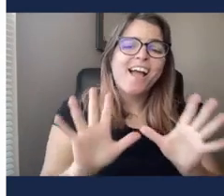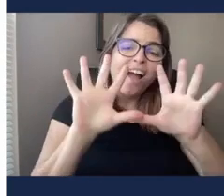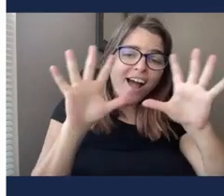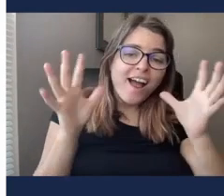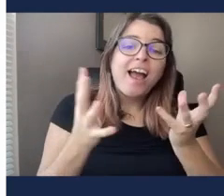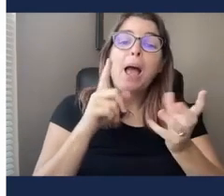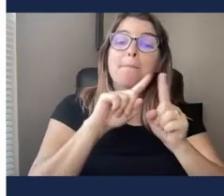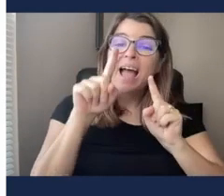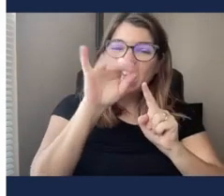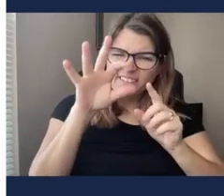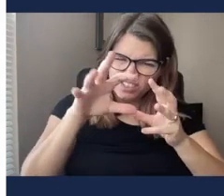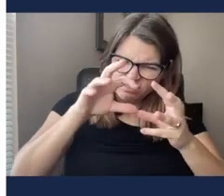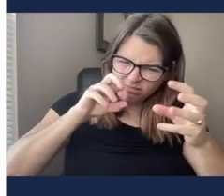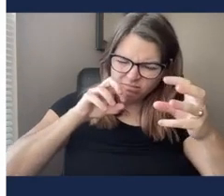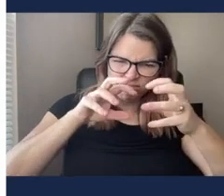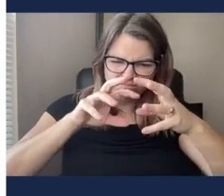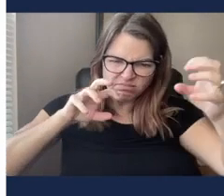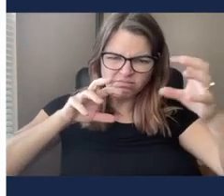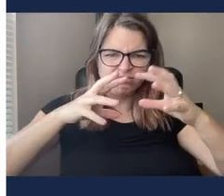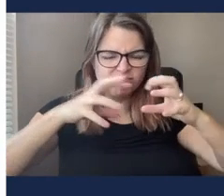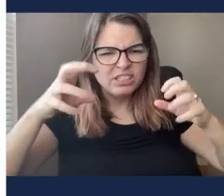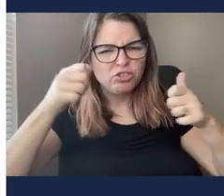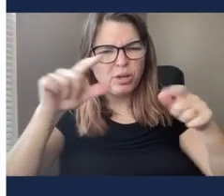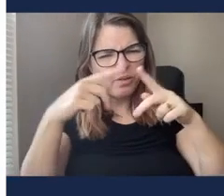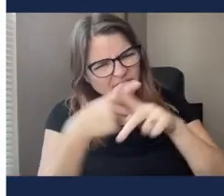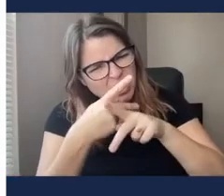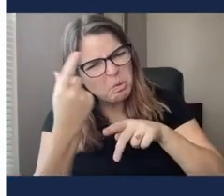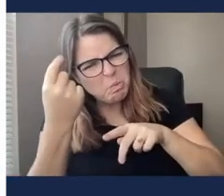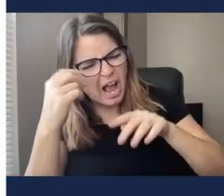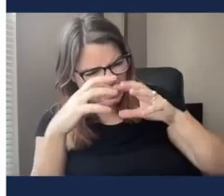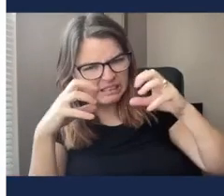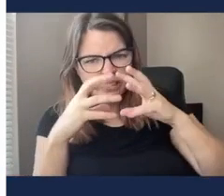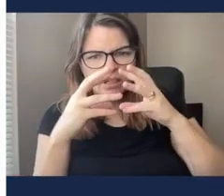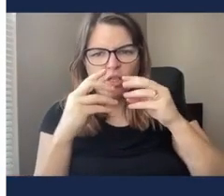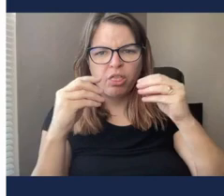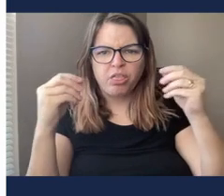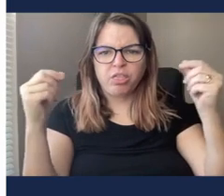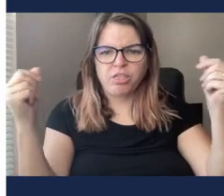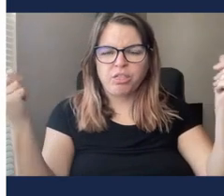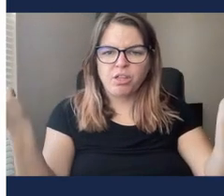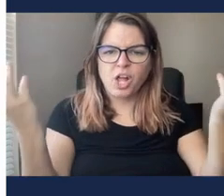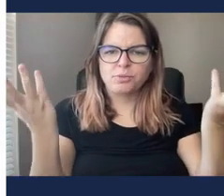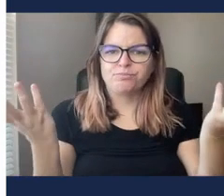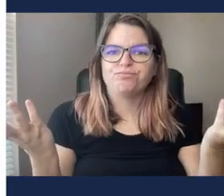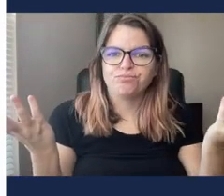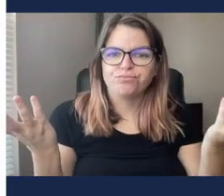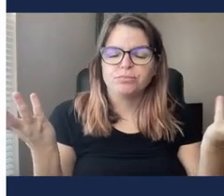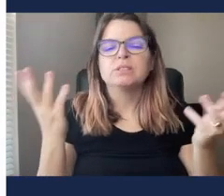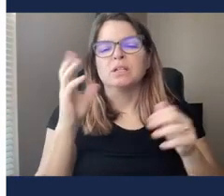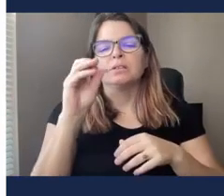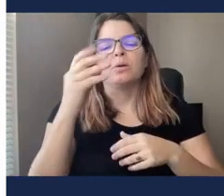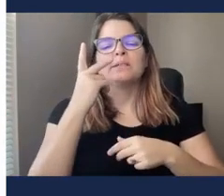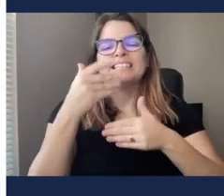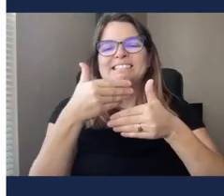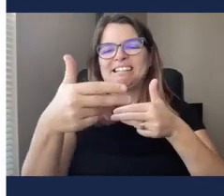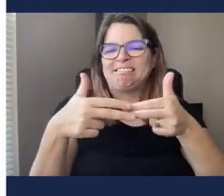actually start trying to figure out what actually is protected by academic freedom, it kind of dissolves in your mouth. So we'll go to the next slide